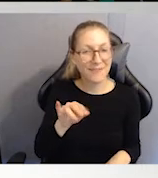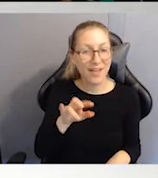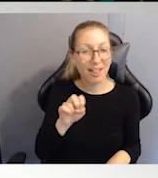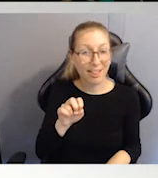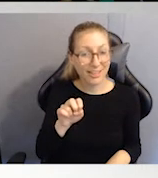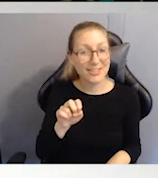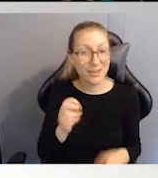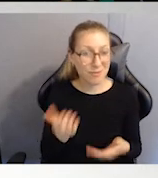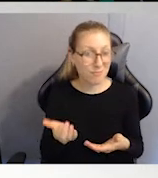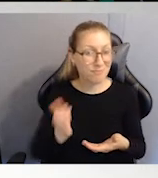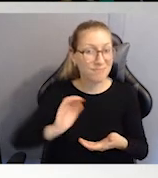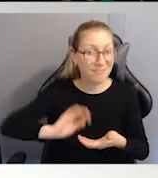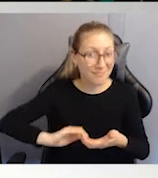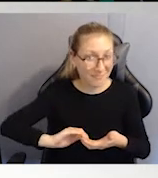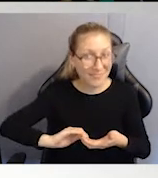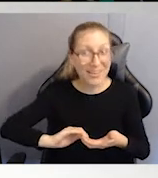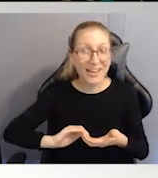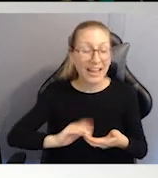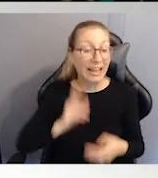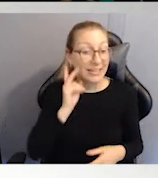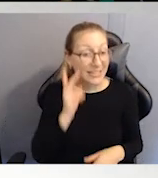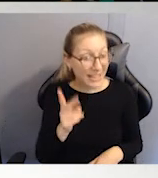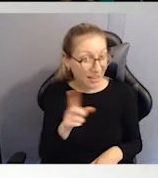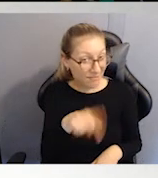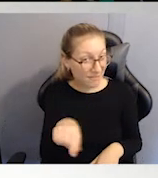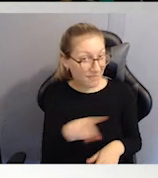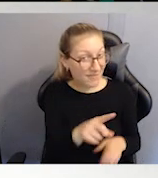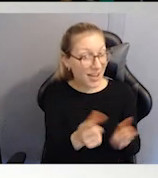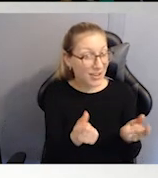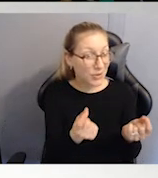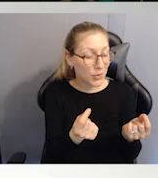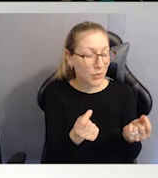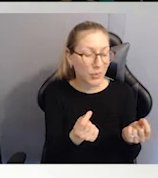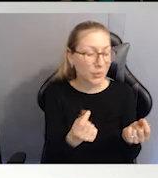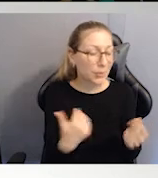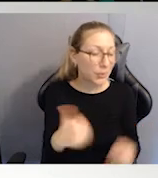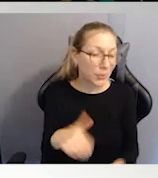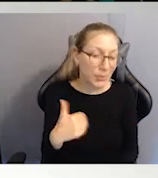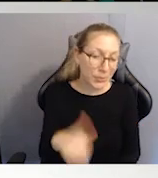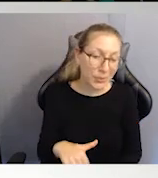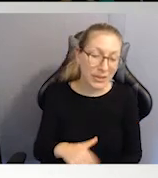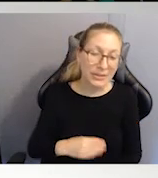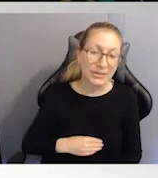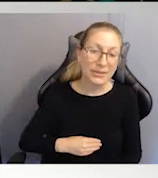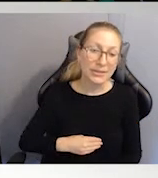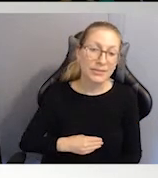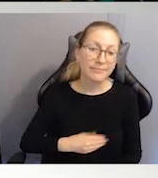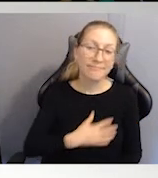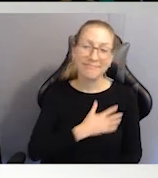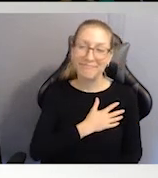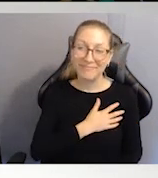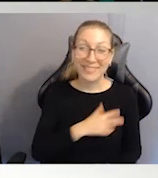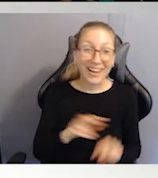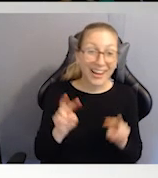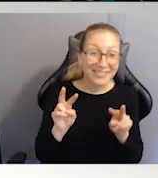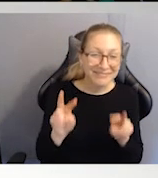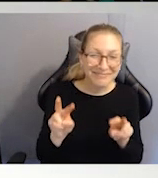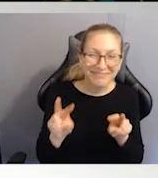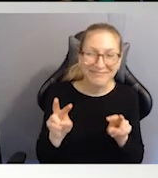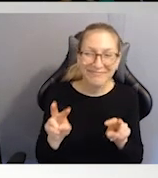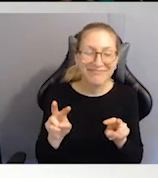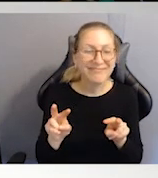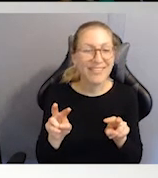And seeing what you guys are doing is really very inspiring. And I look forward to